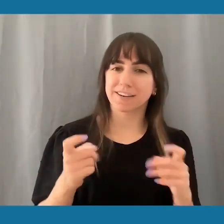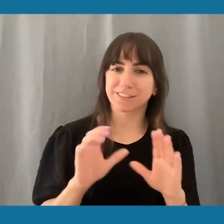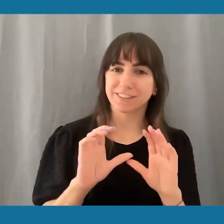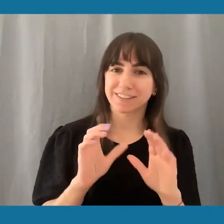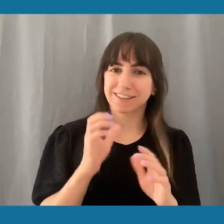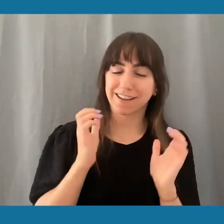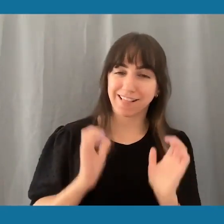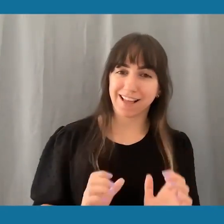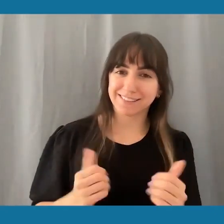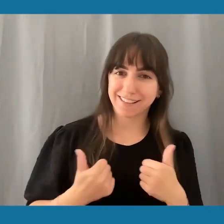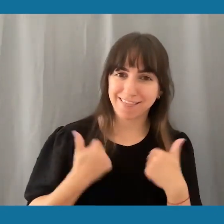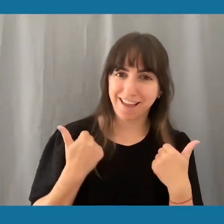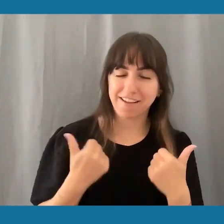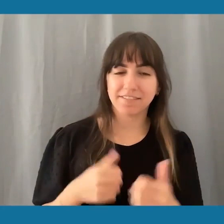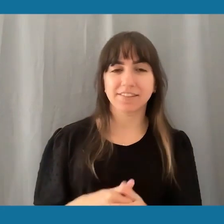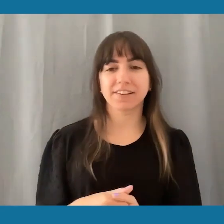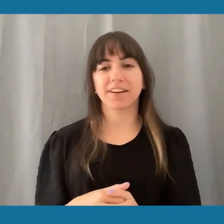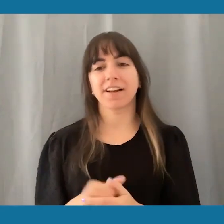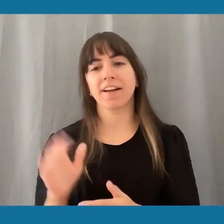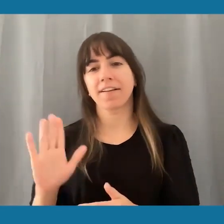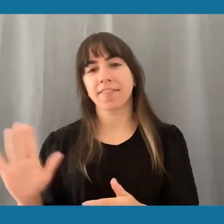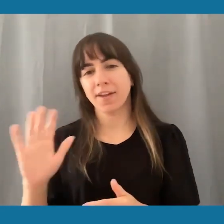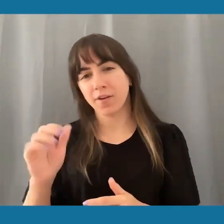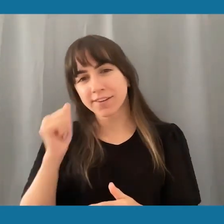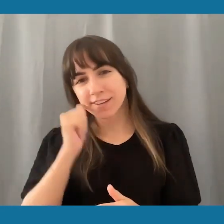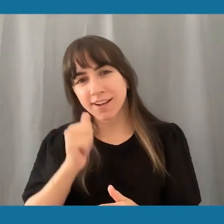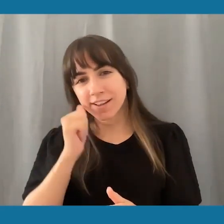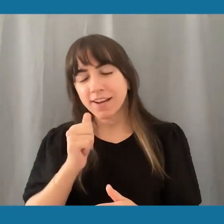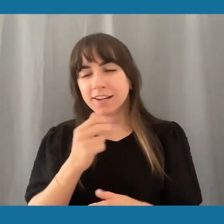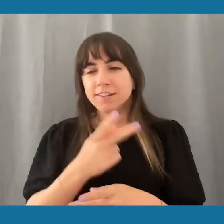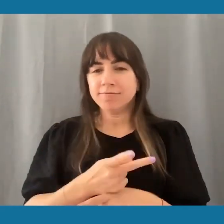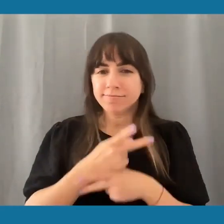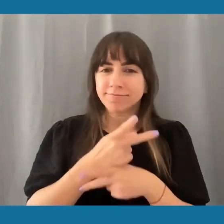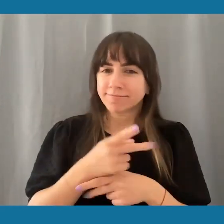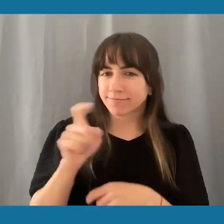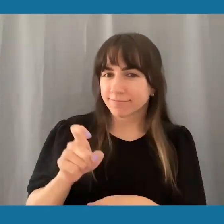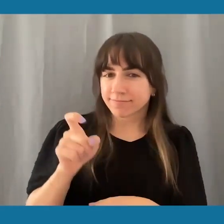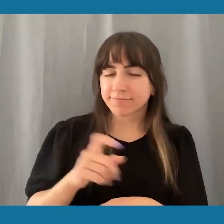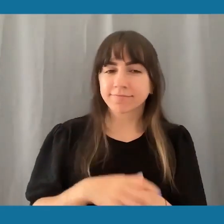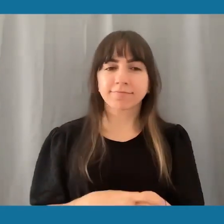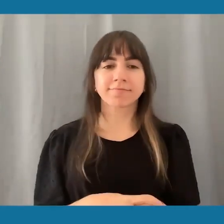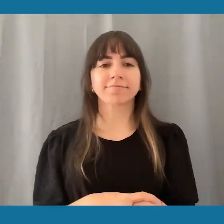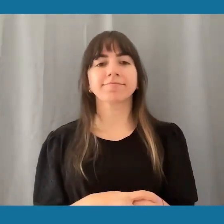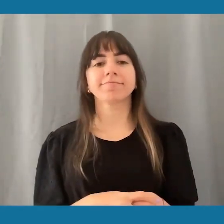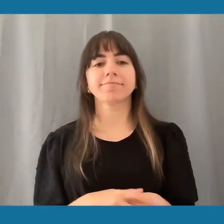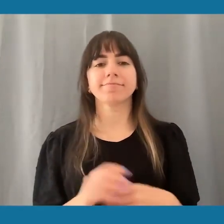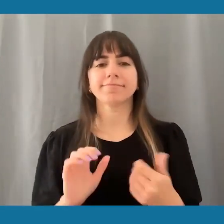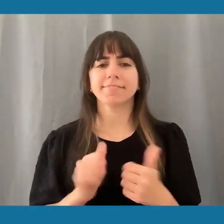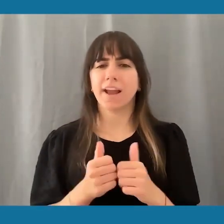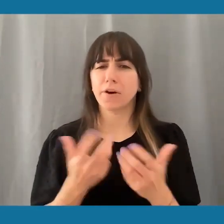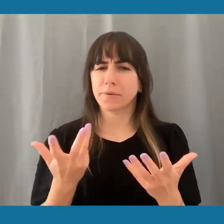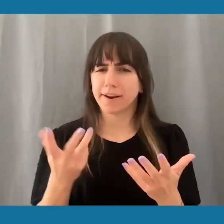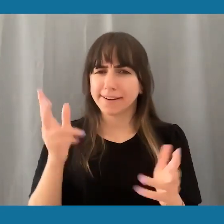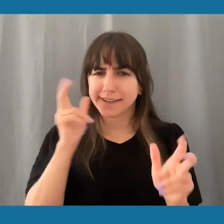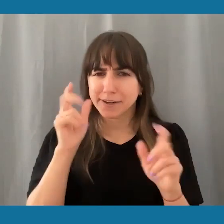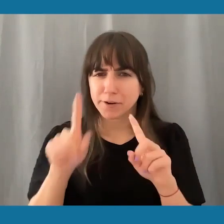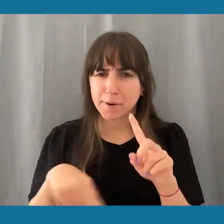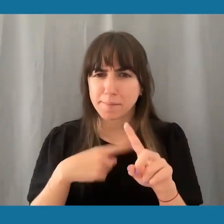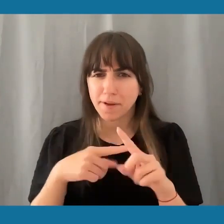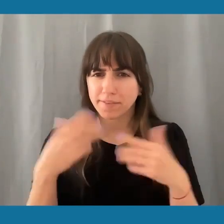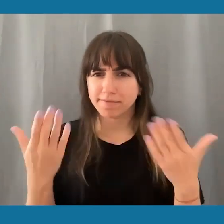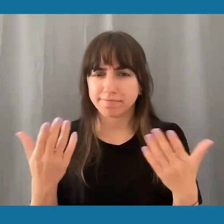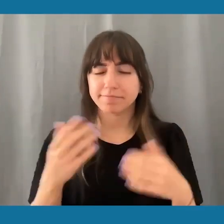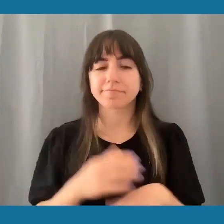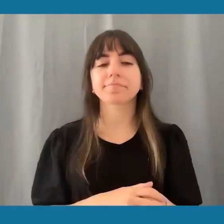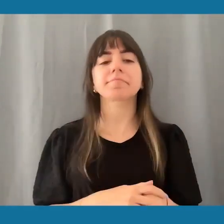how did I hear about Able United? Well, for many years, first let me back up and say that I've been in